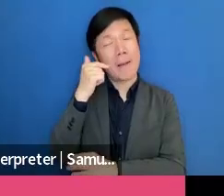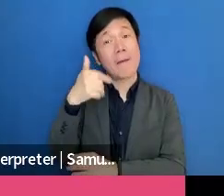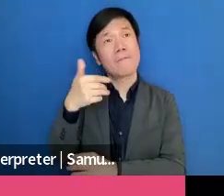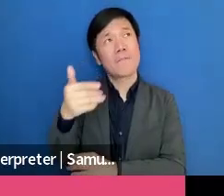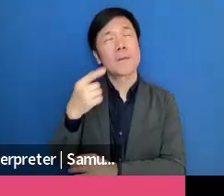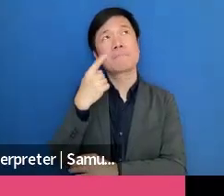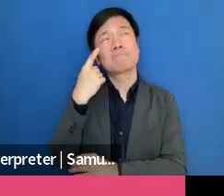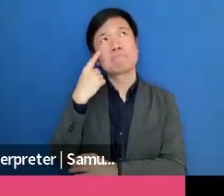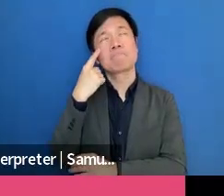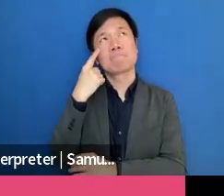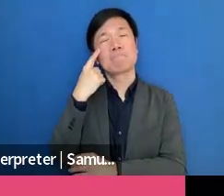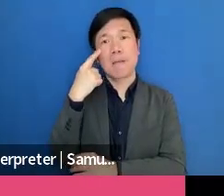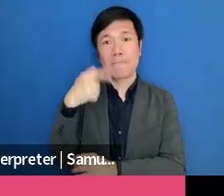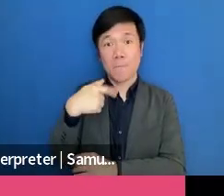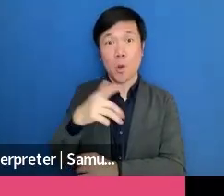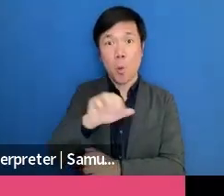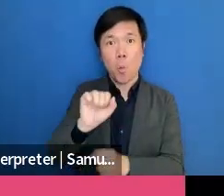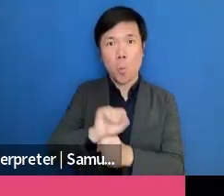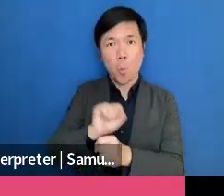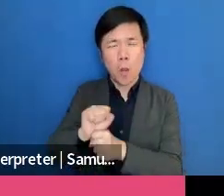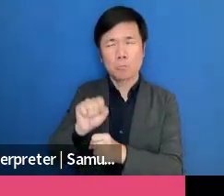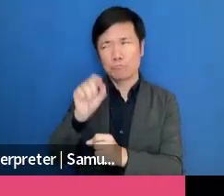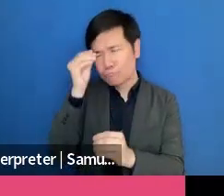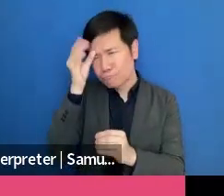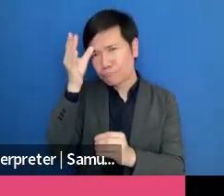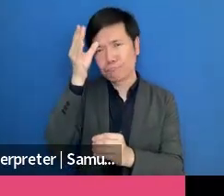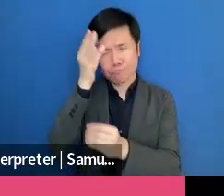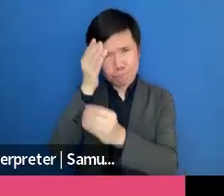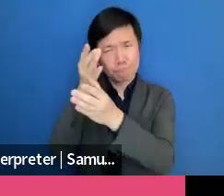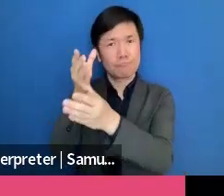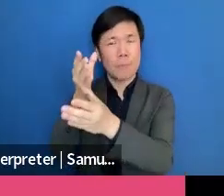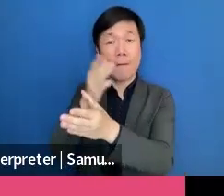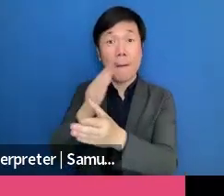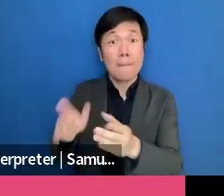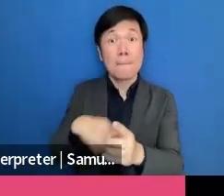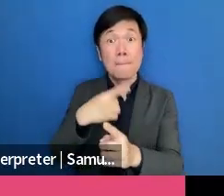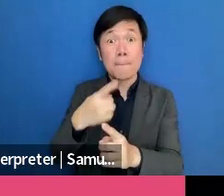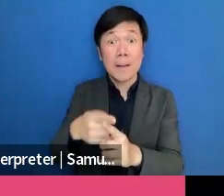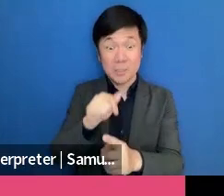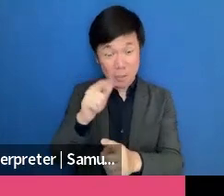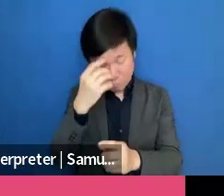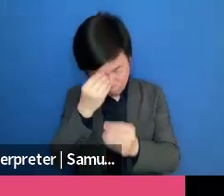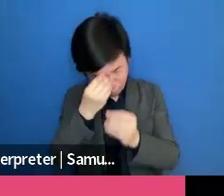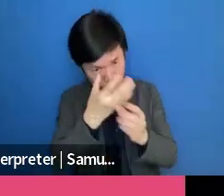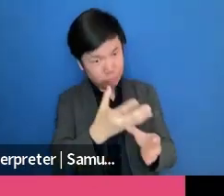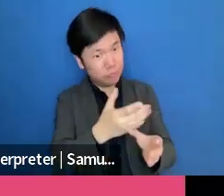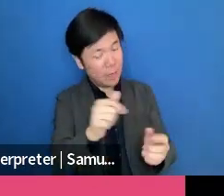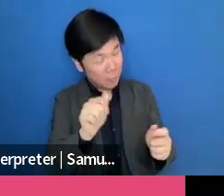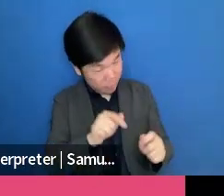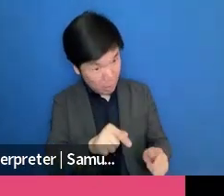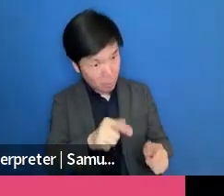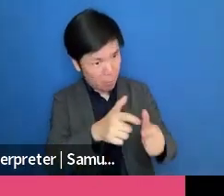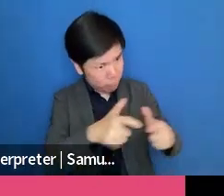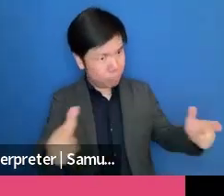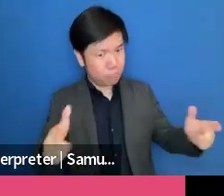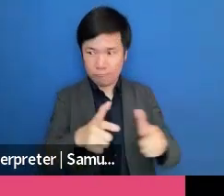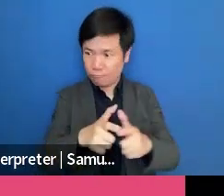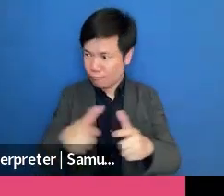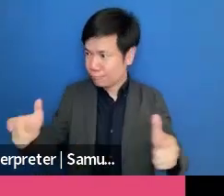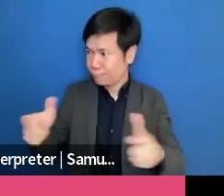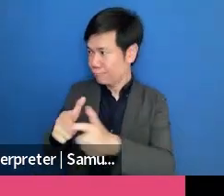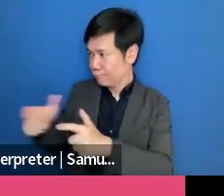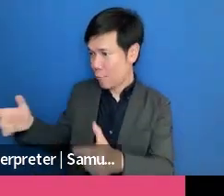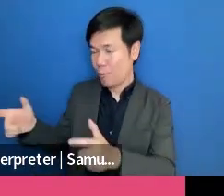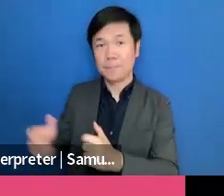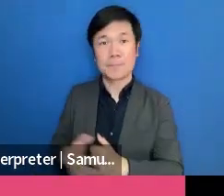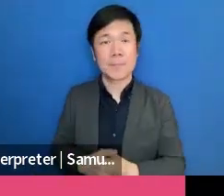these learnings back to your work, or even be able to scale them up if you are already doing this. And I think something that